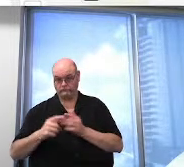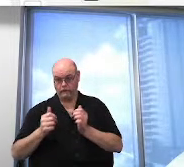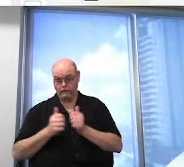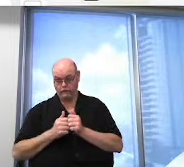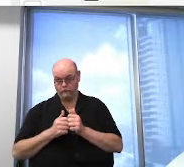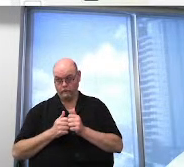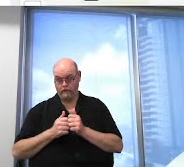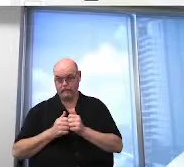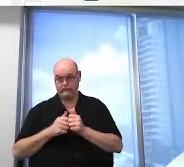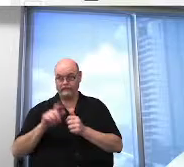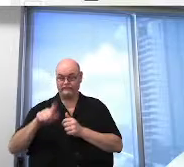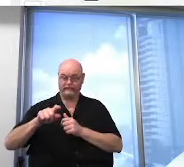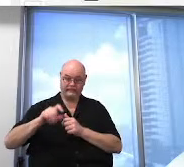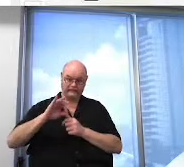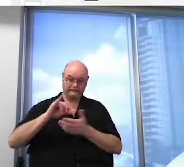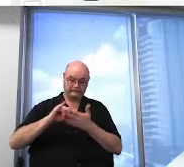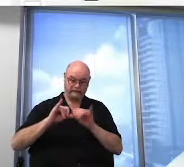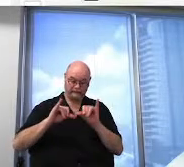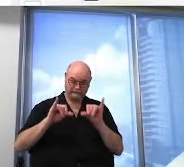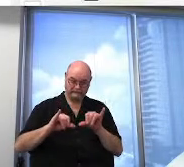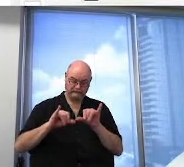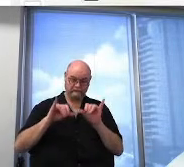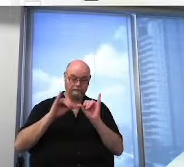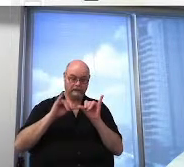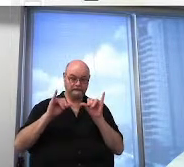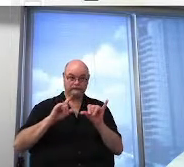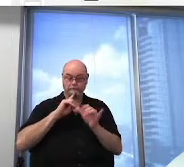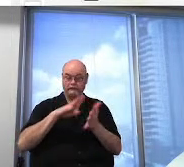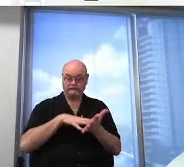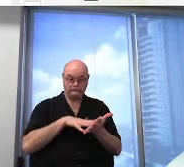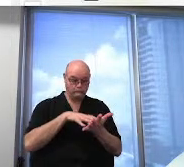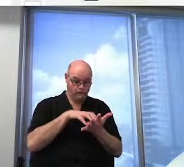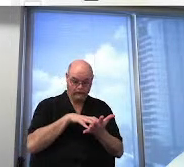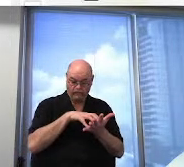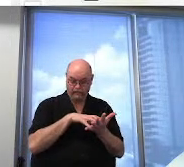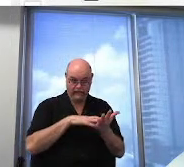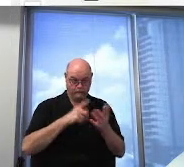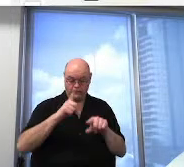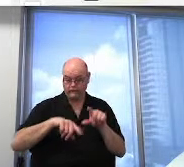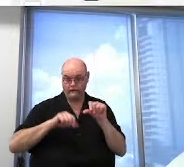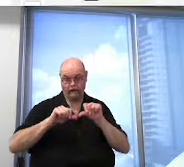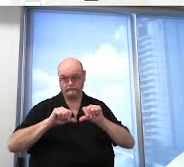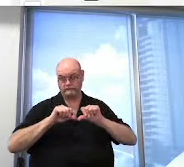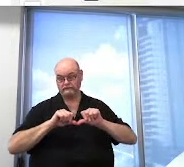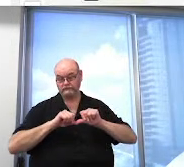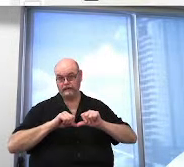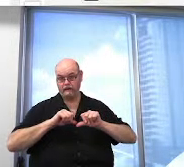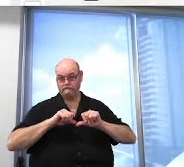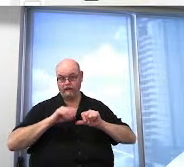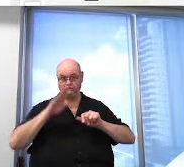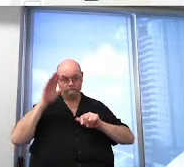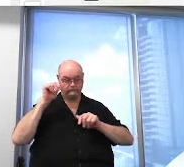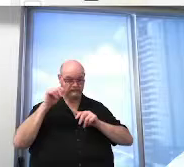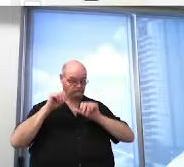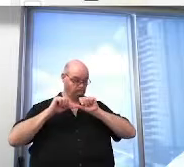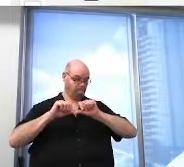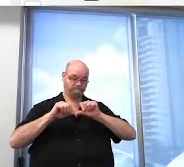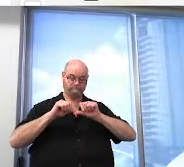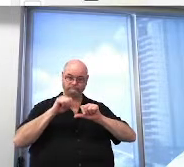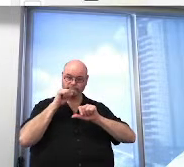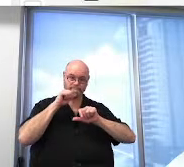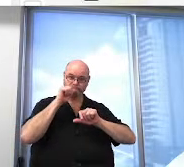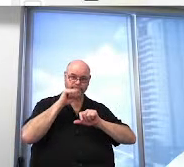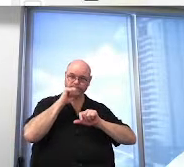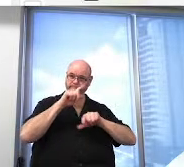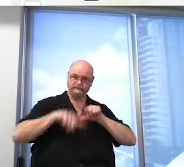with the needs of the system. The system is brittle and cannot sustain and not provide the resiliency that is needed for